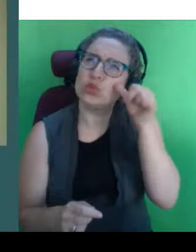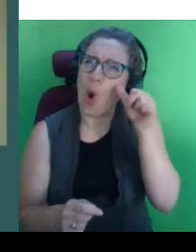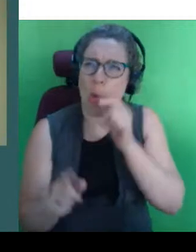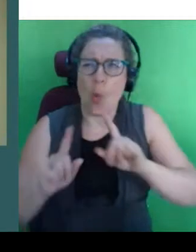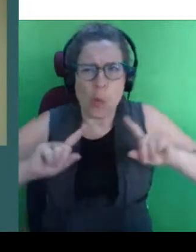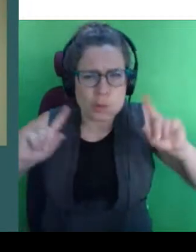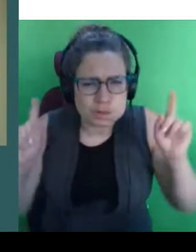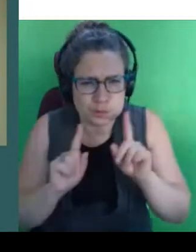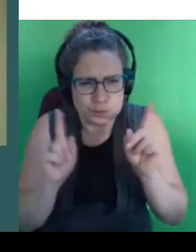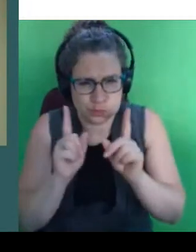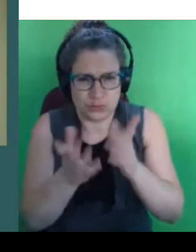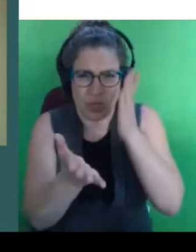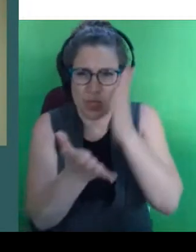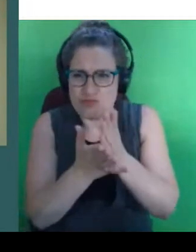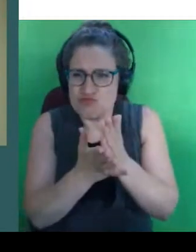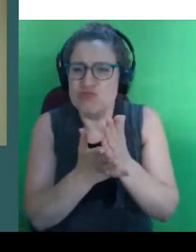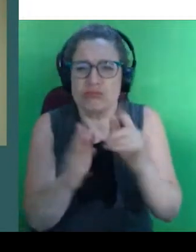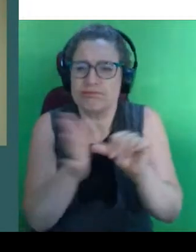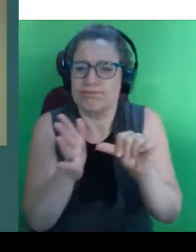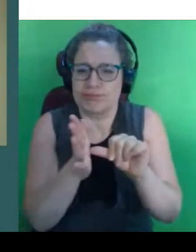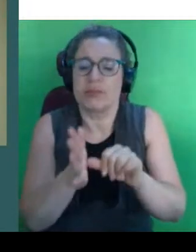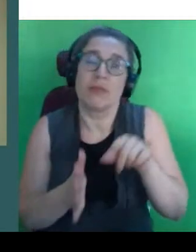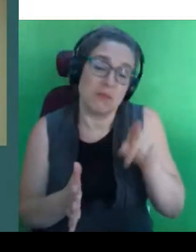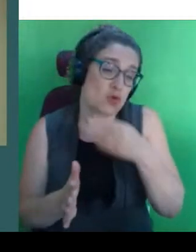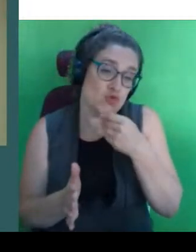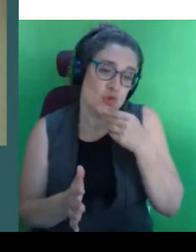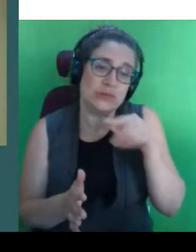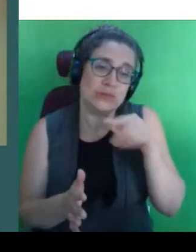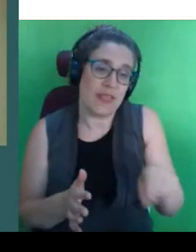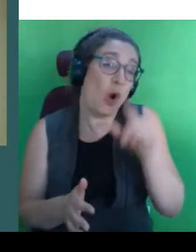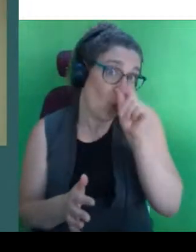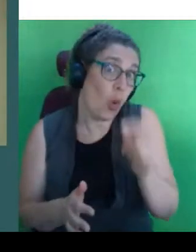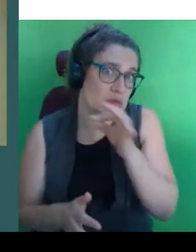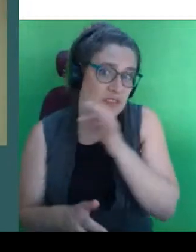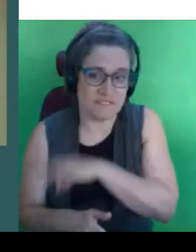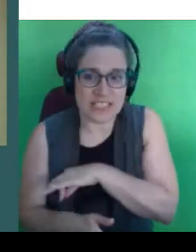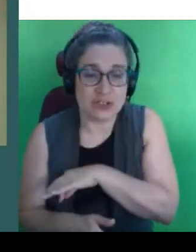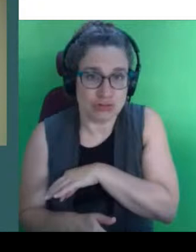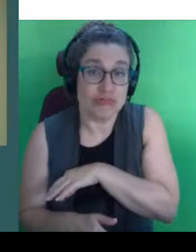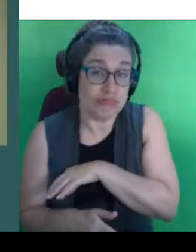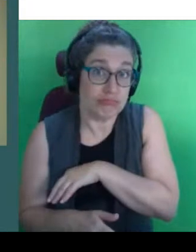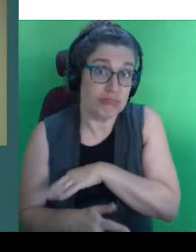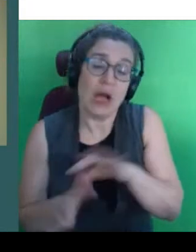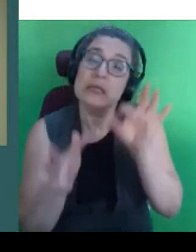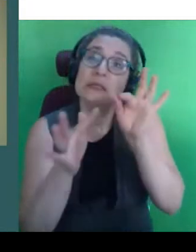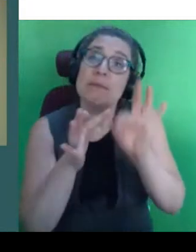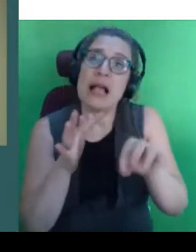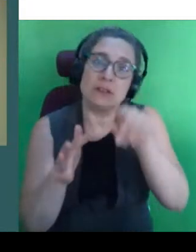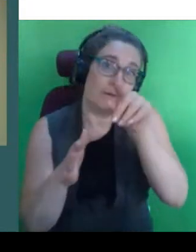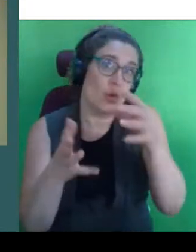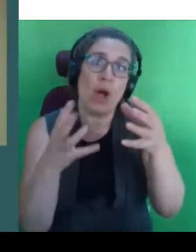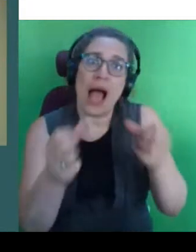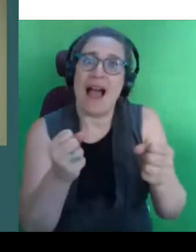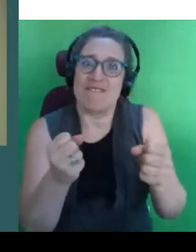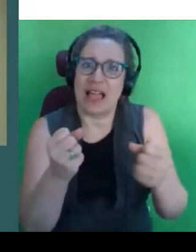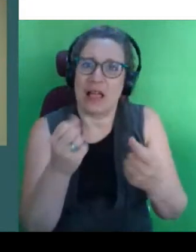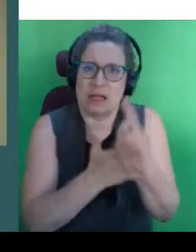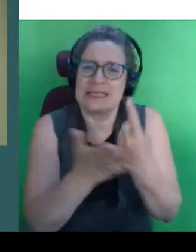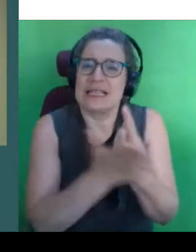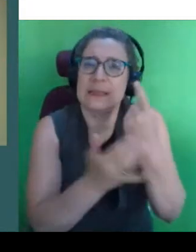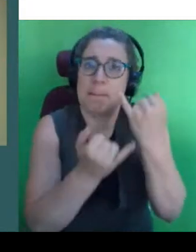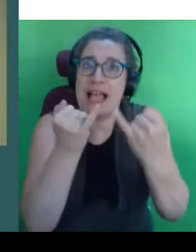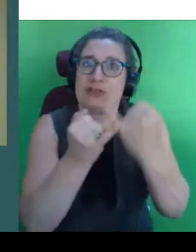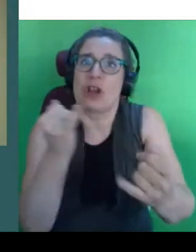it might be an advantage, especially if you are having exacerbations on your current